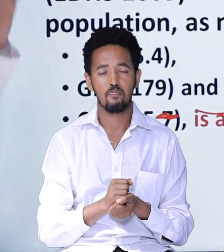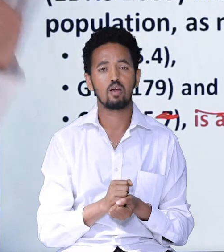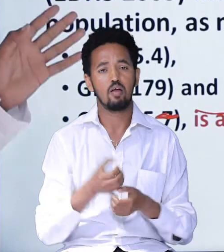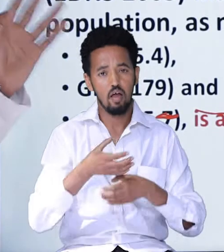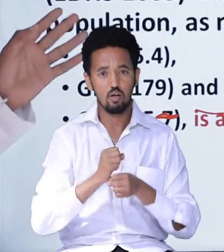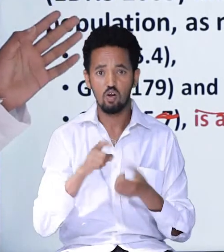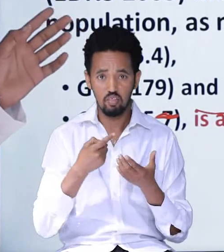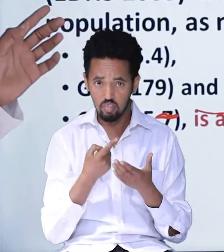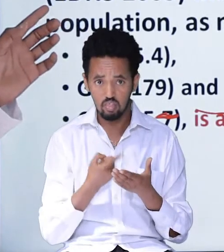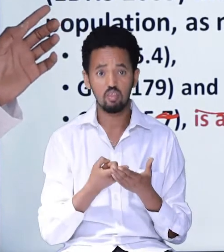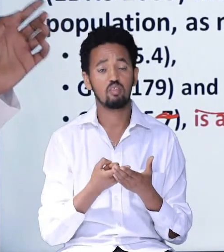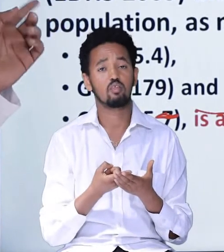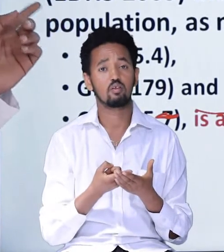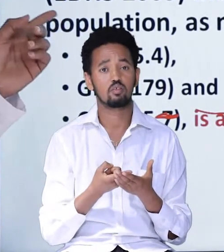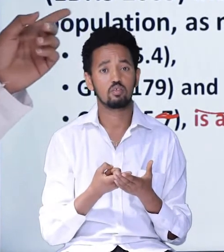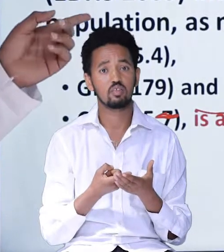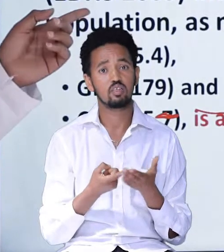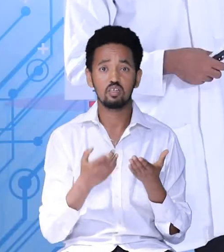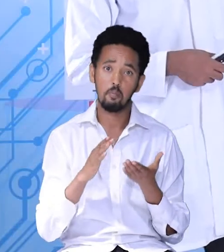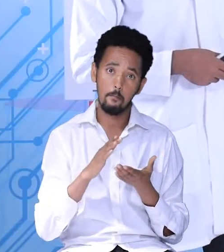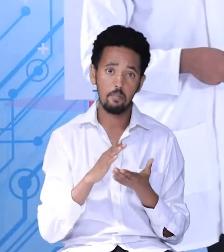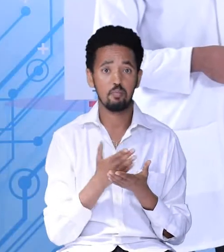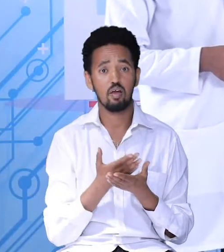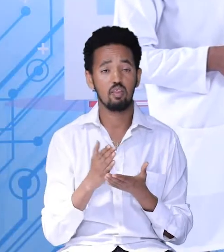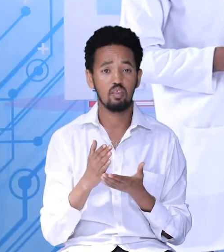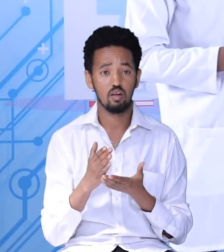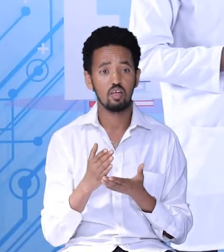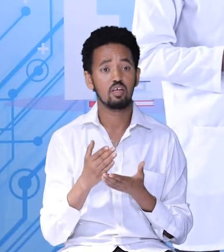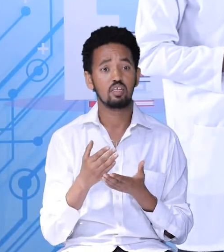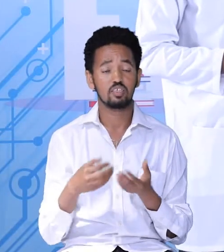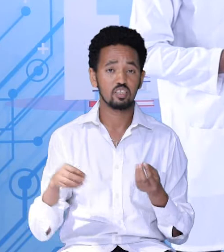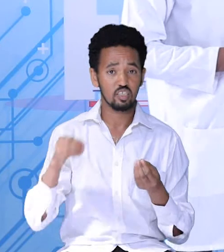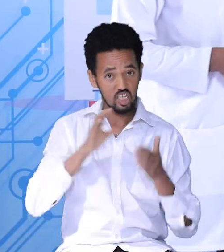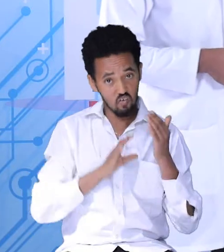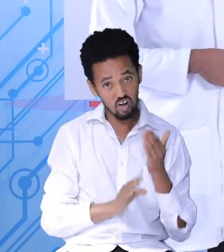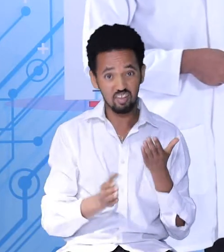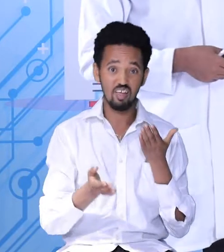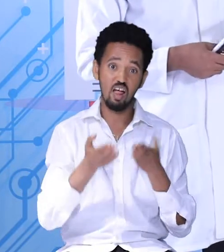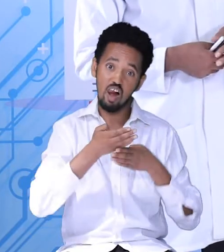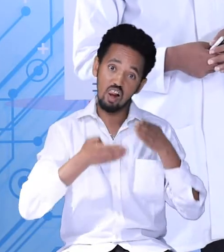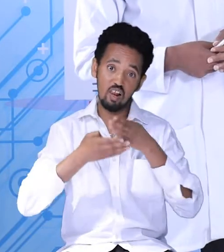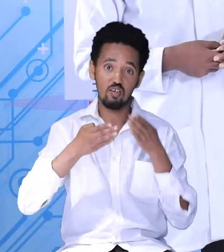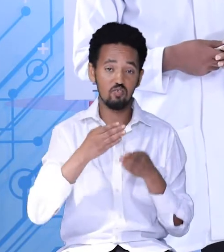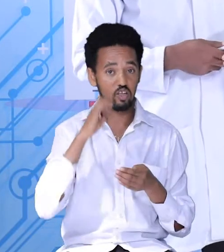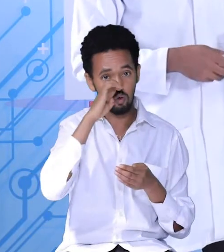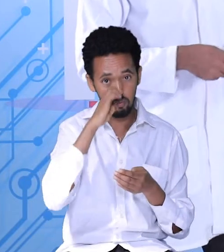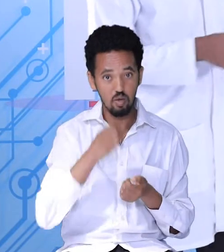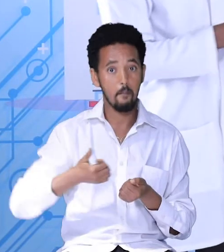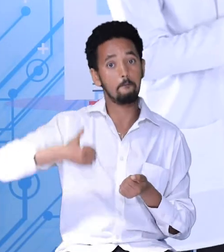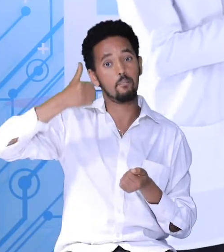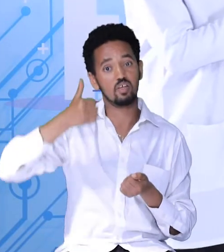According to the recent studies made by DHS, it indicates that the fertility level of Ethiopia's population is measured